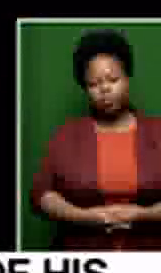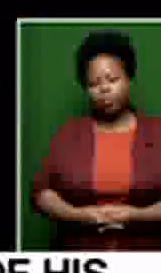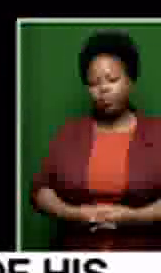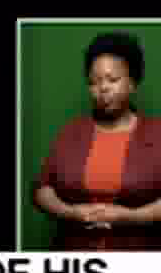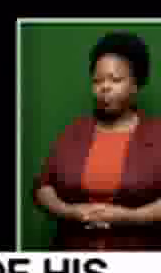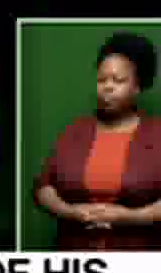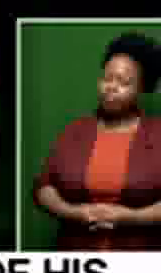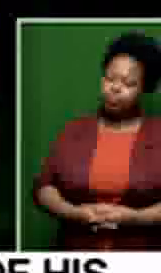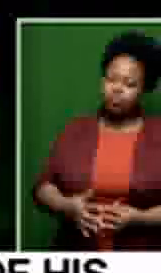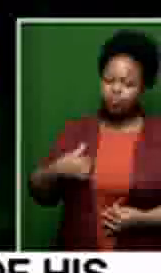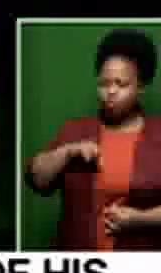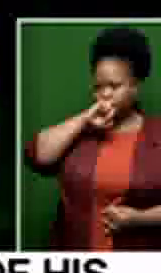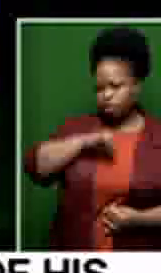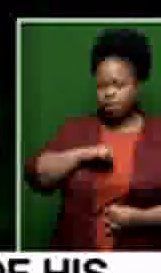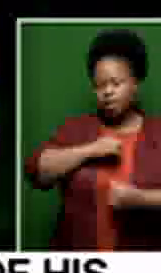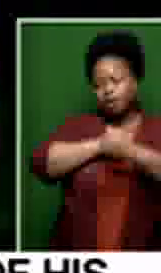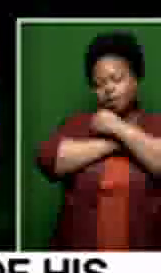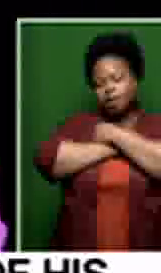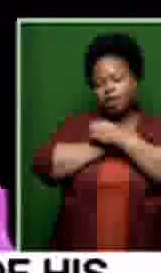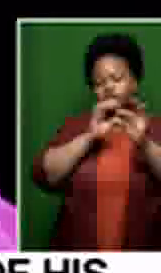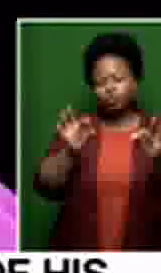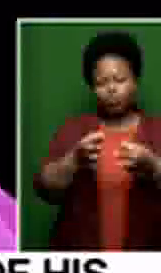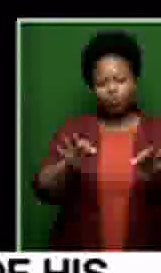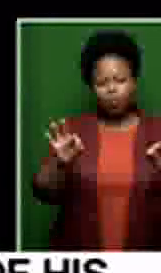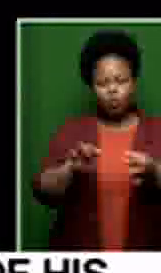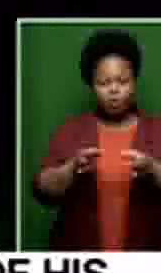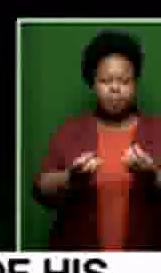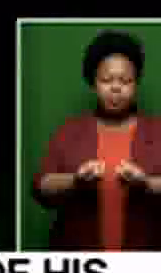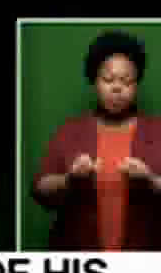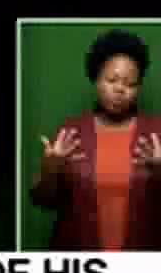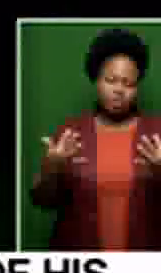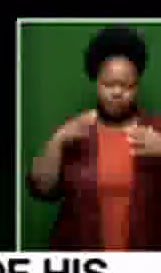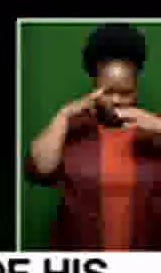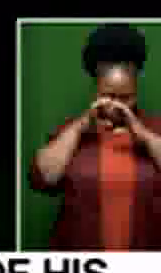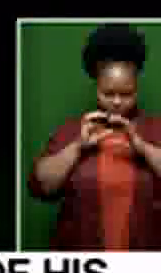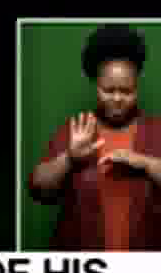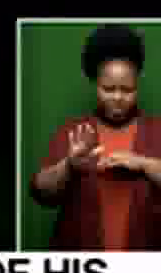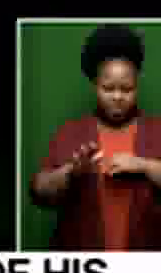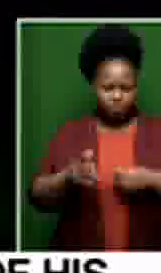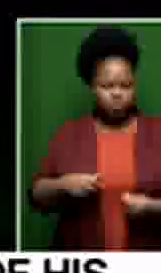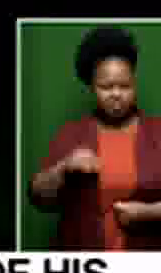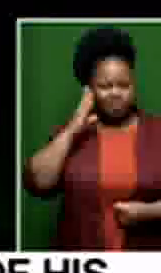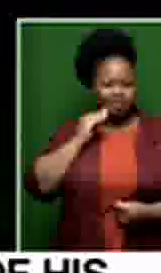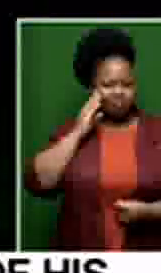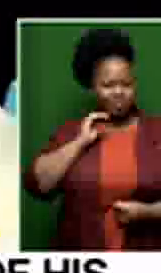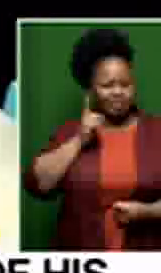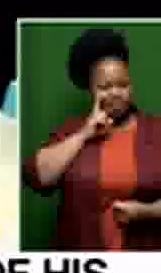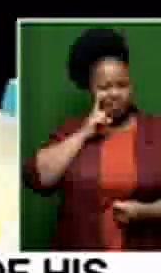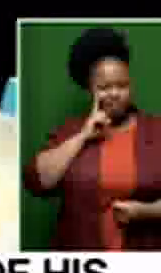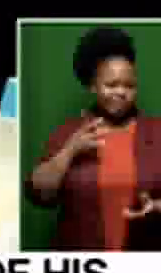I am a big fan of love, so I make love songs myself. I like to be very experimental